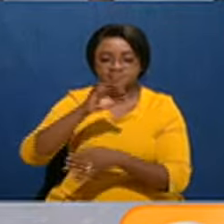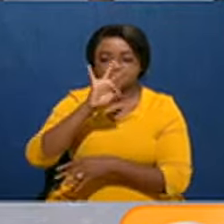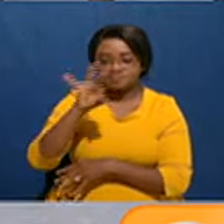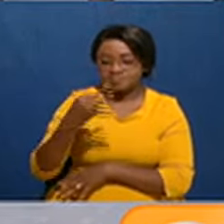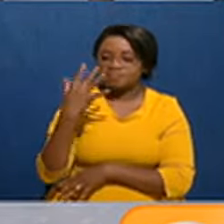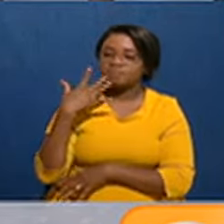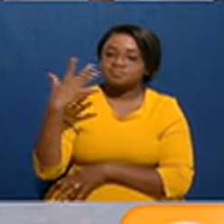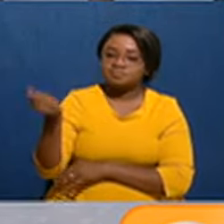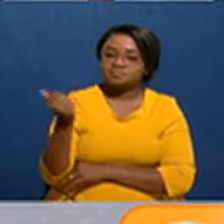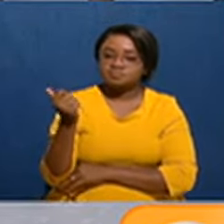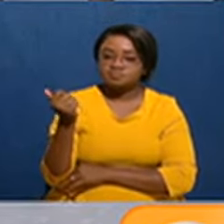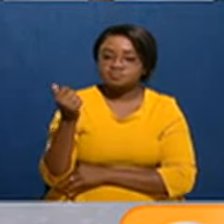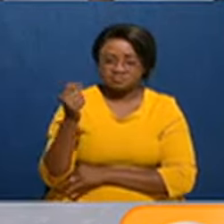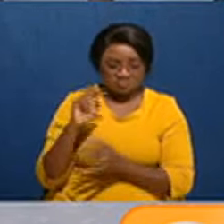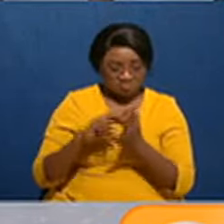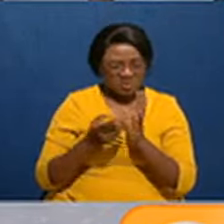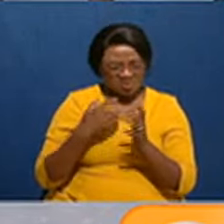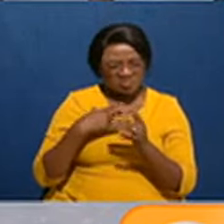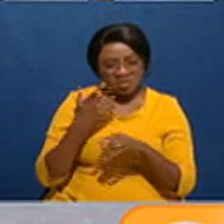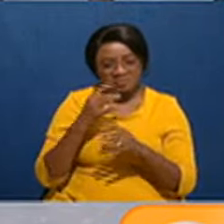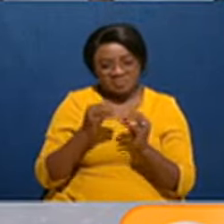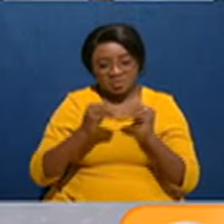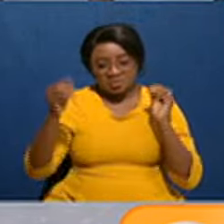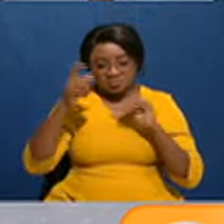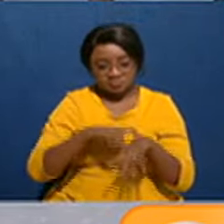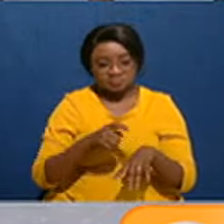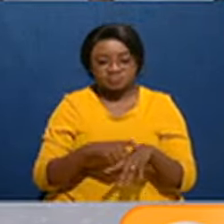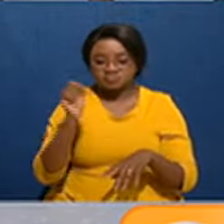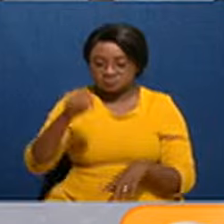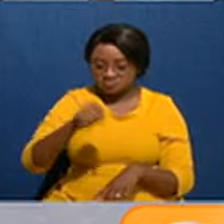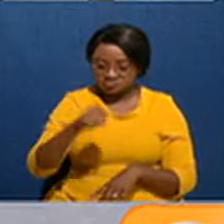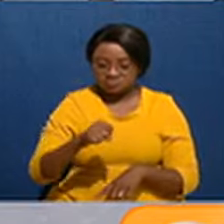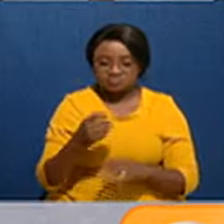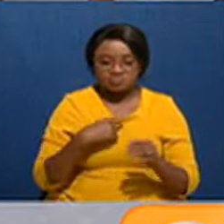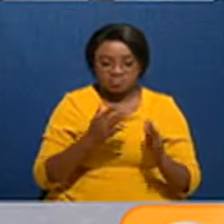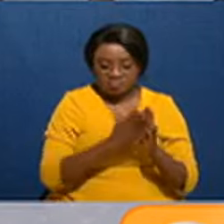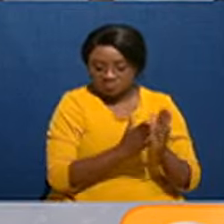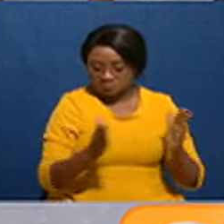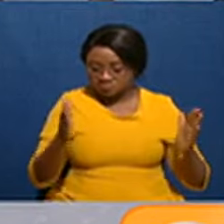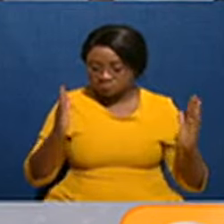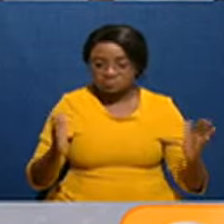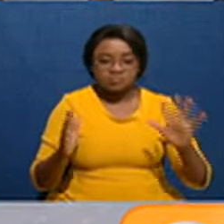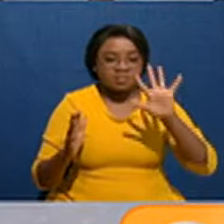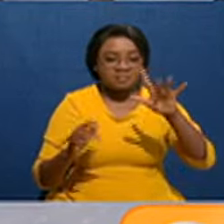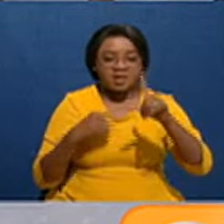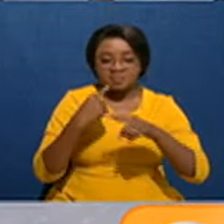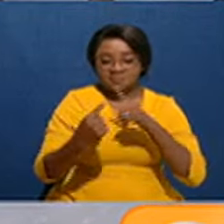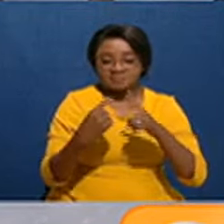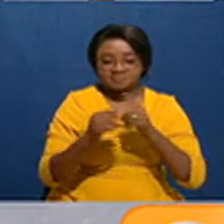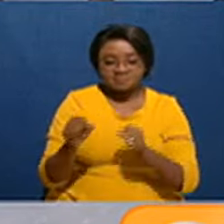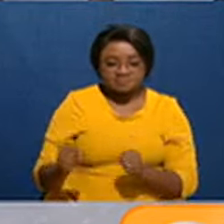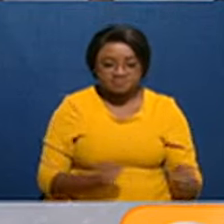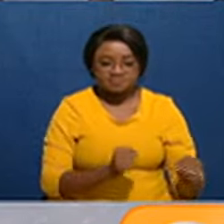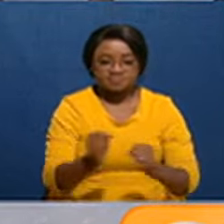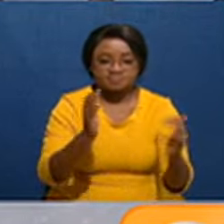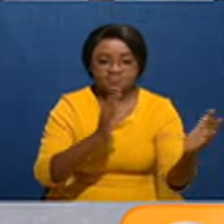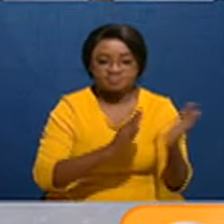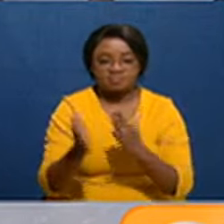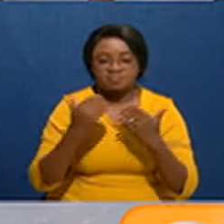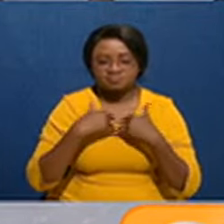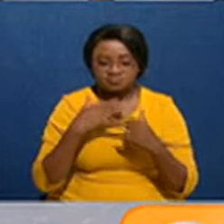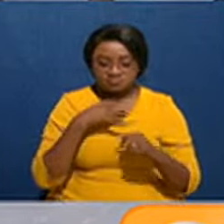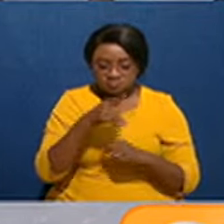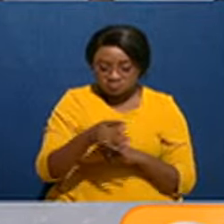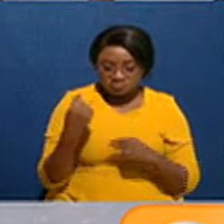accredited. So you still have a long way to go. Yes, we have a 5-year strategic plan. We want to triple that number to 10,000 as we even move